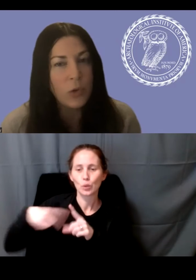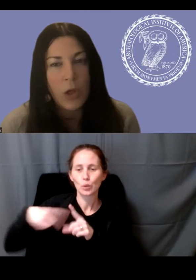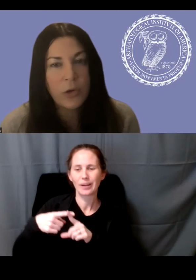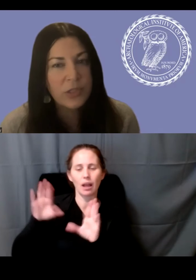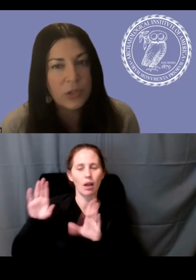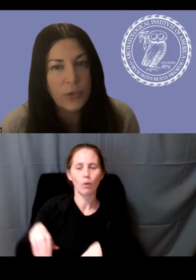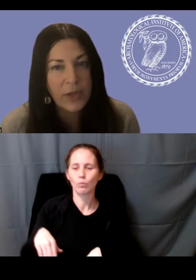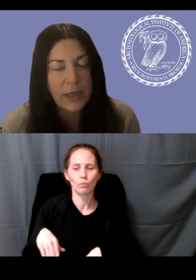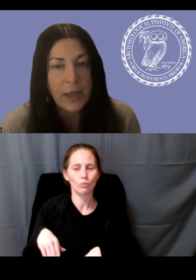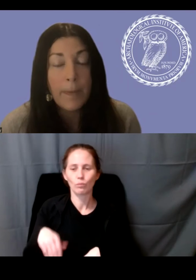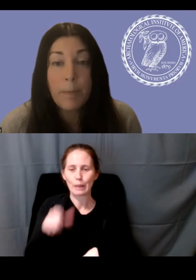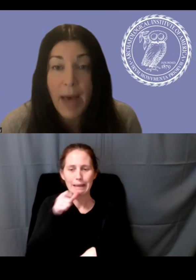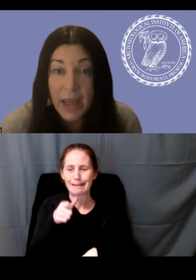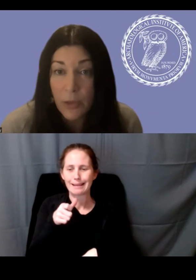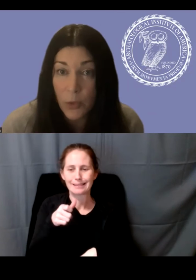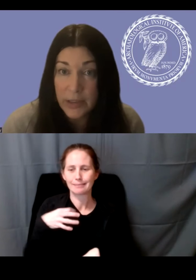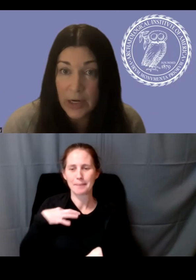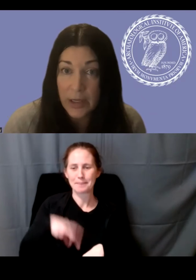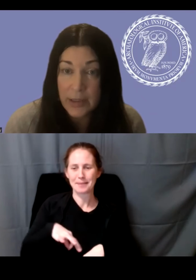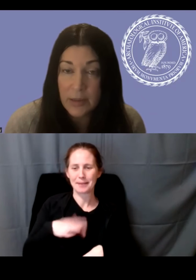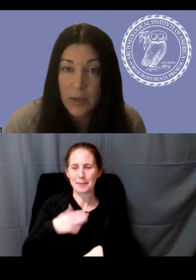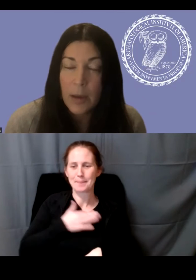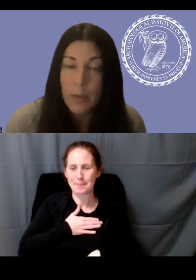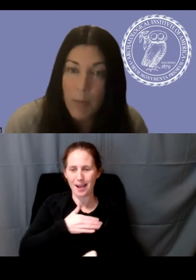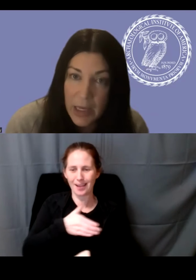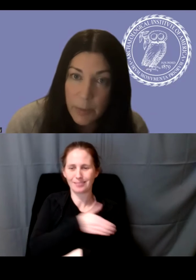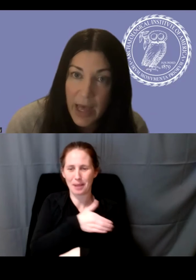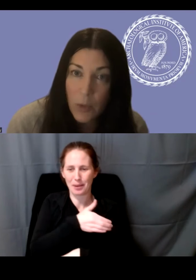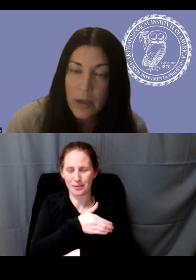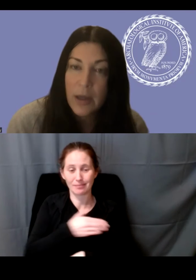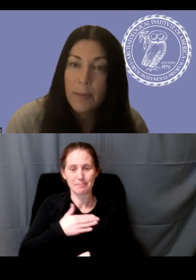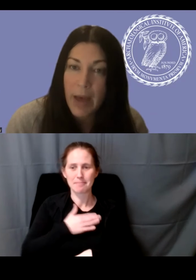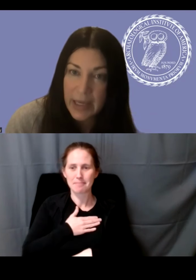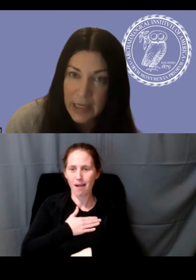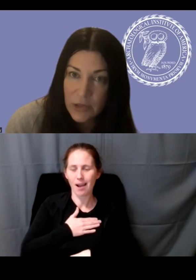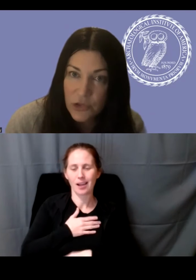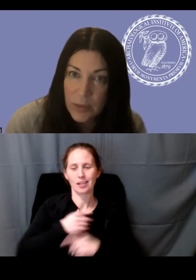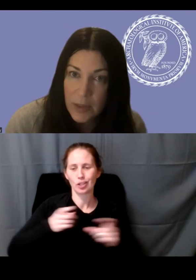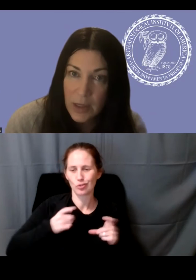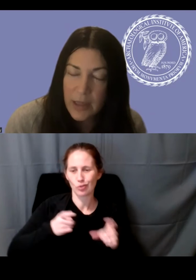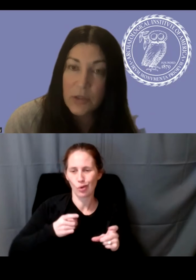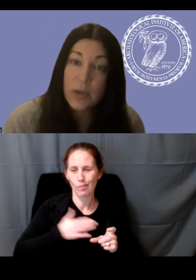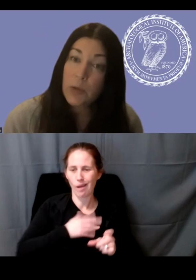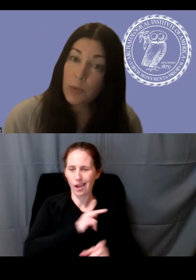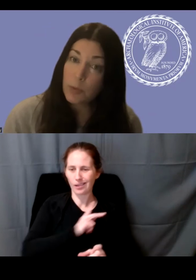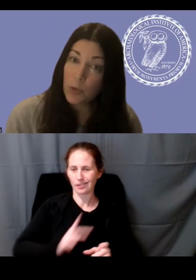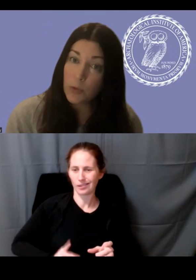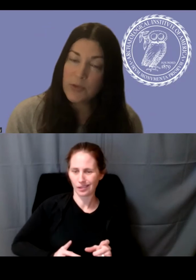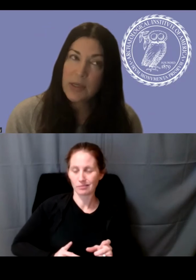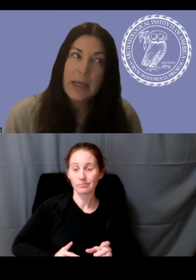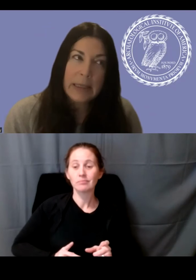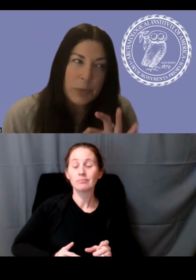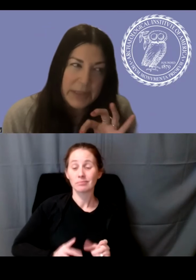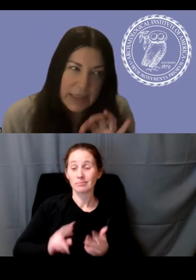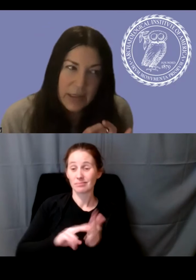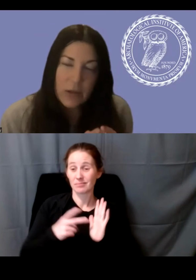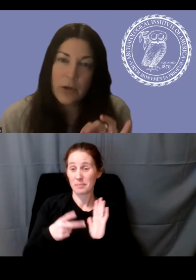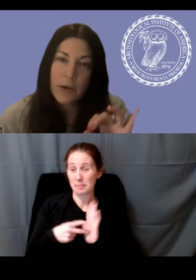no longer serving my authoritarianism, my power, my kingship. And so he removes,